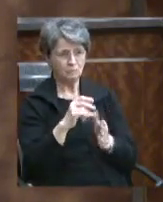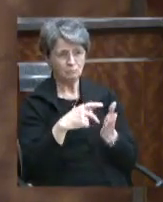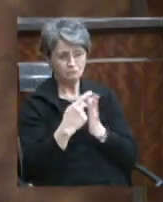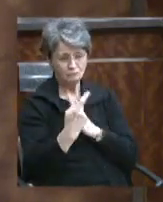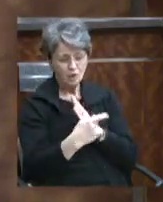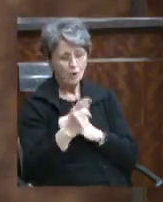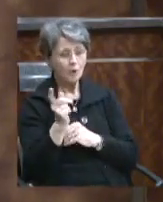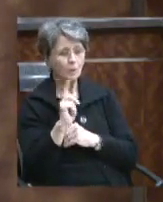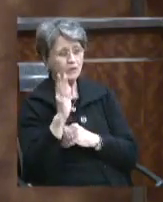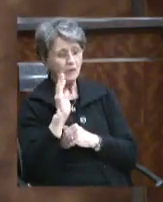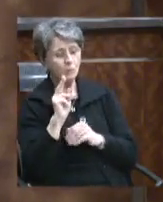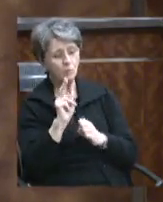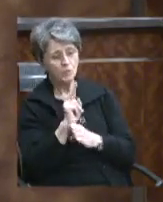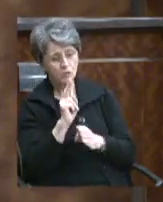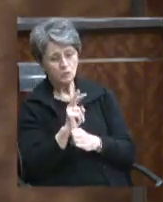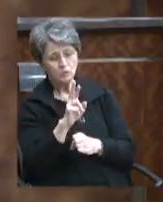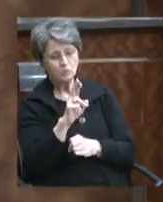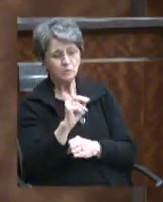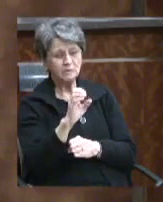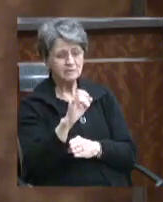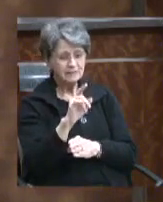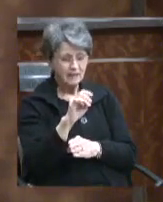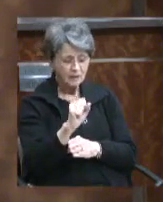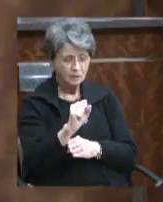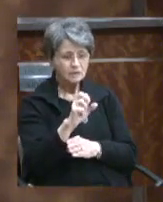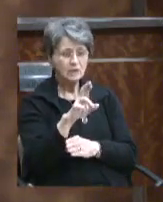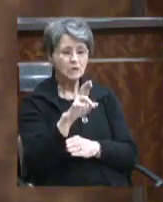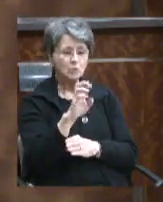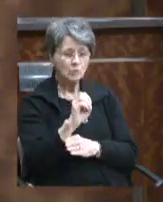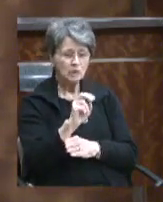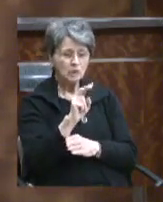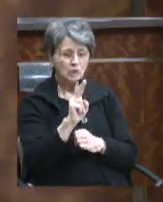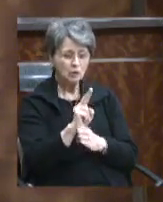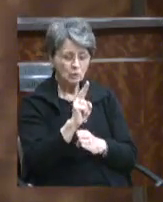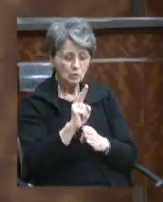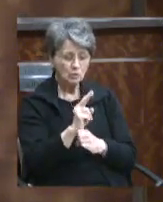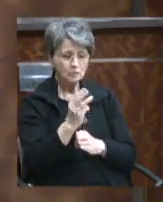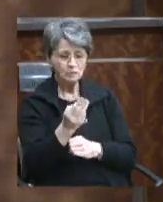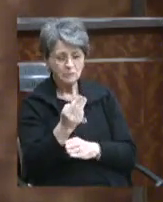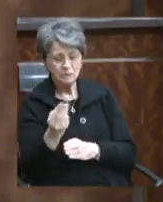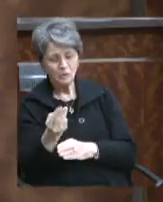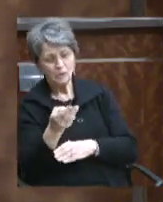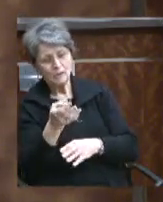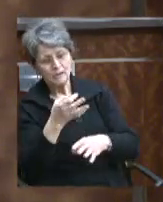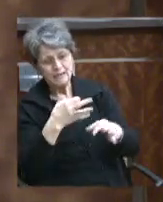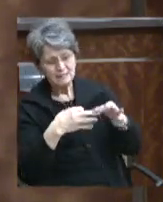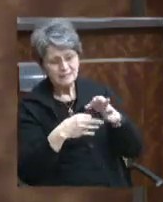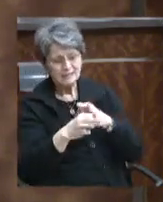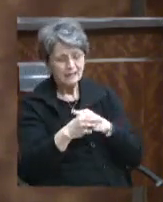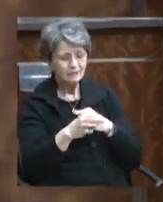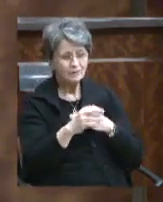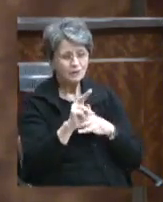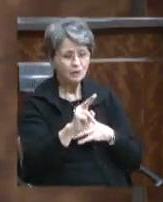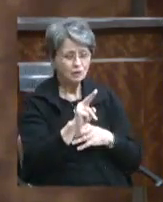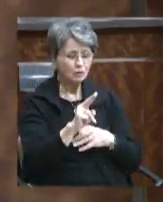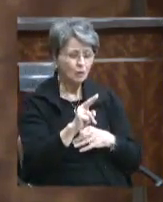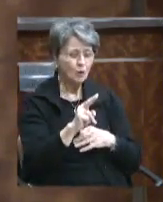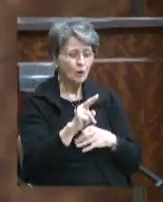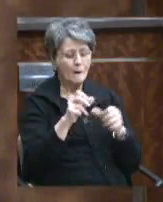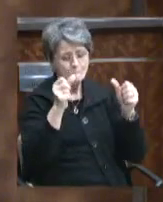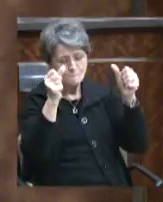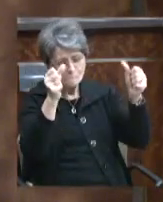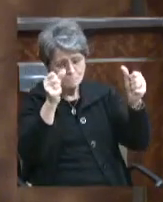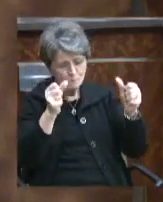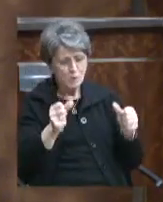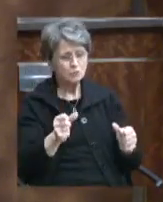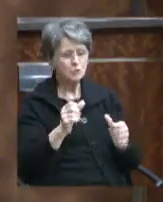use recycles and reuse material rather than customary posters and that sort of